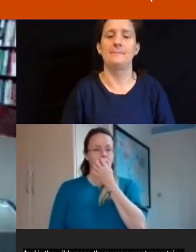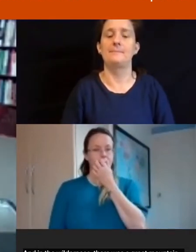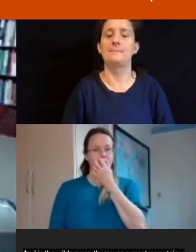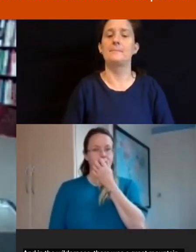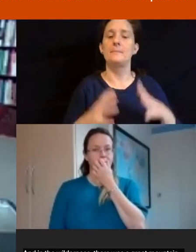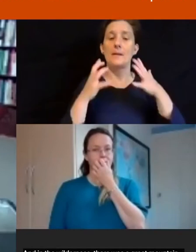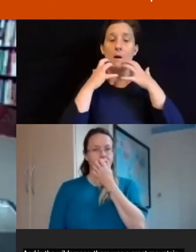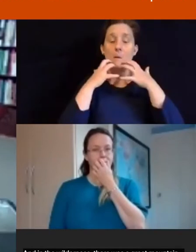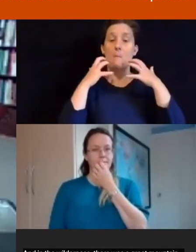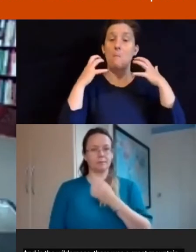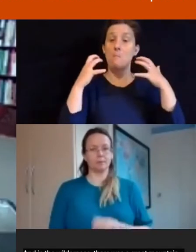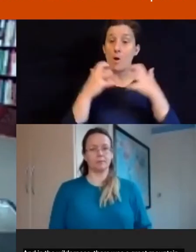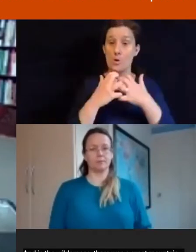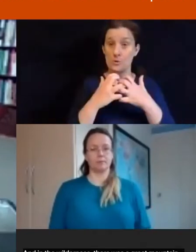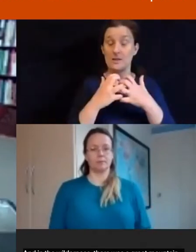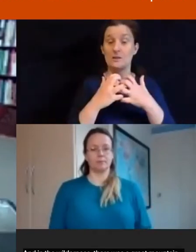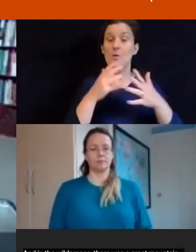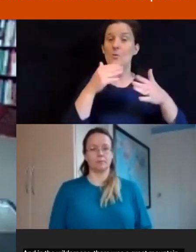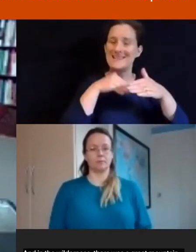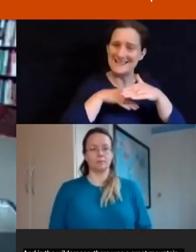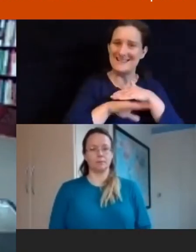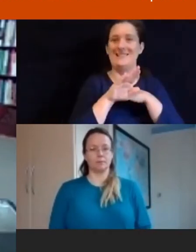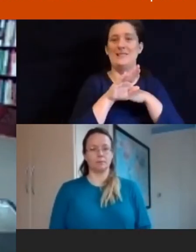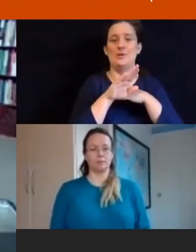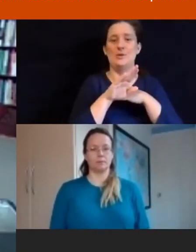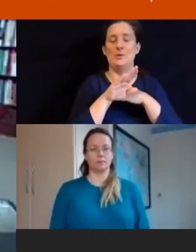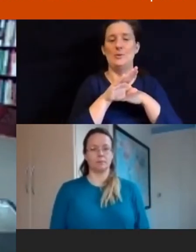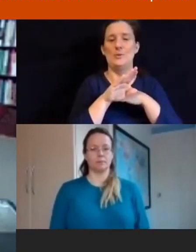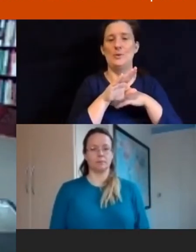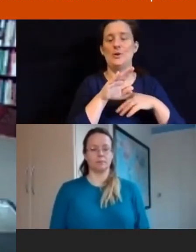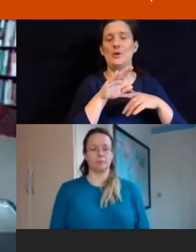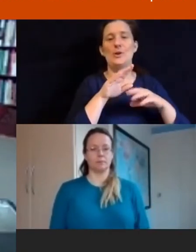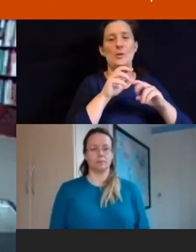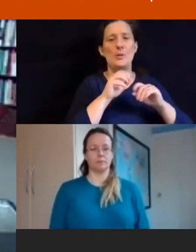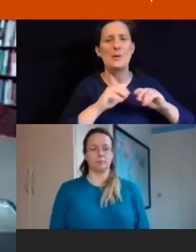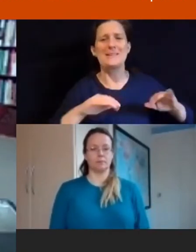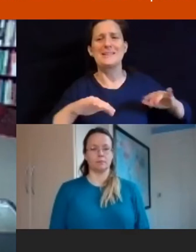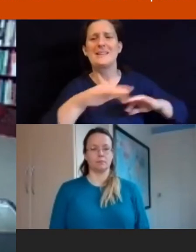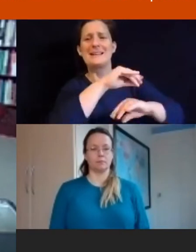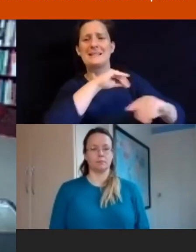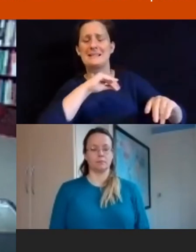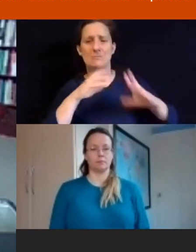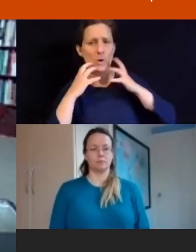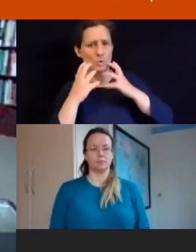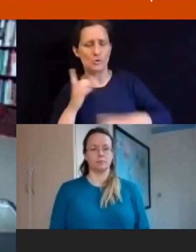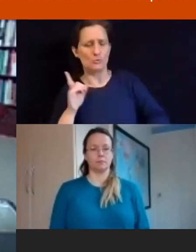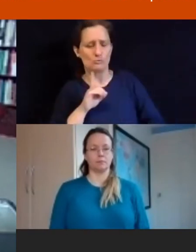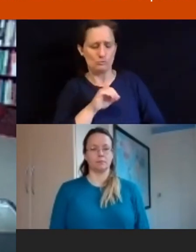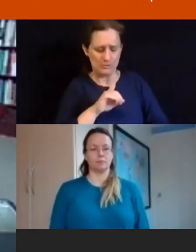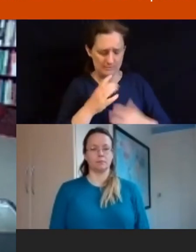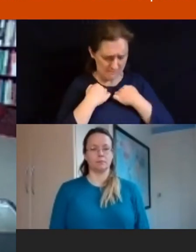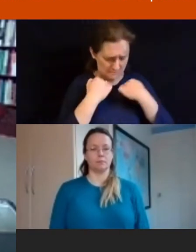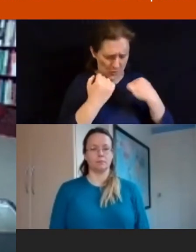Moses went into the wilderness to discover who he was and to